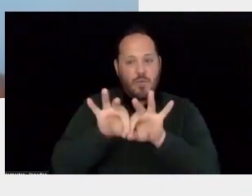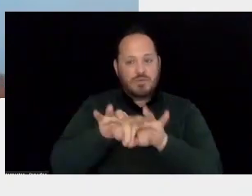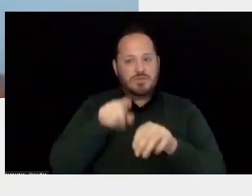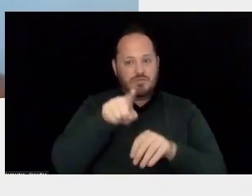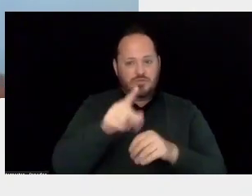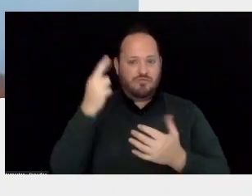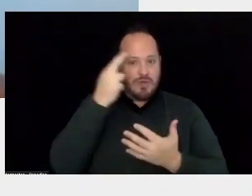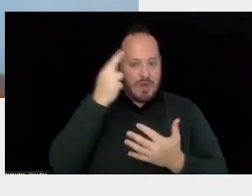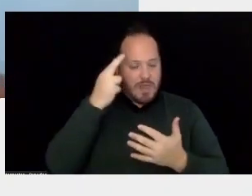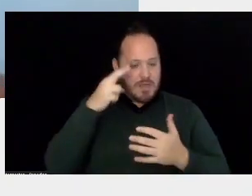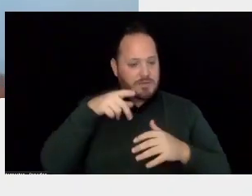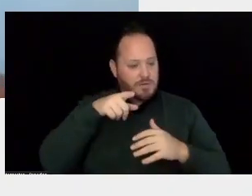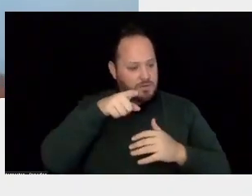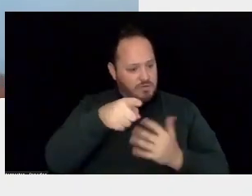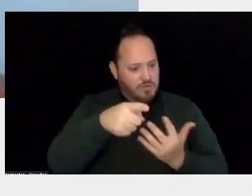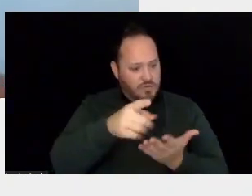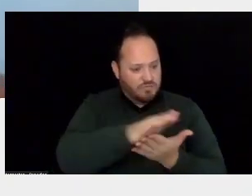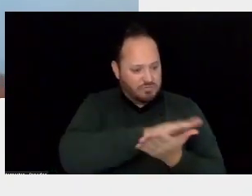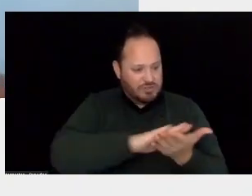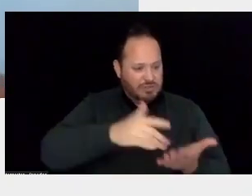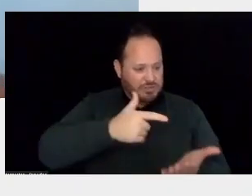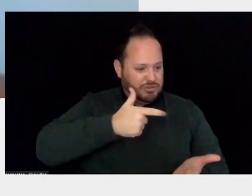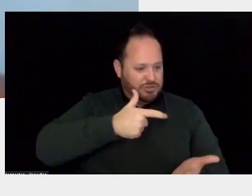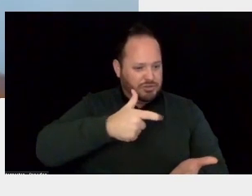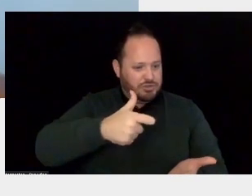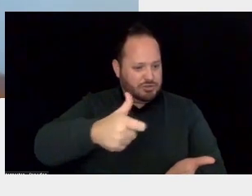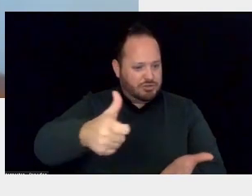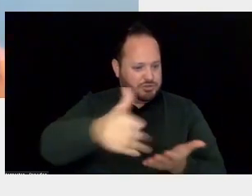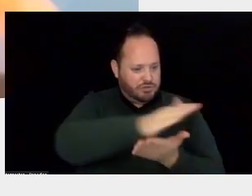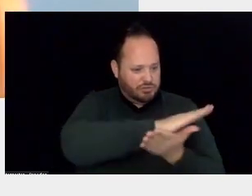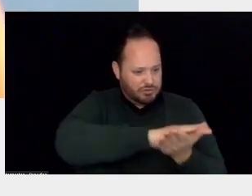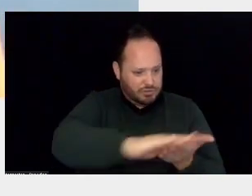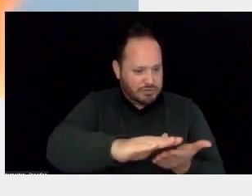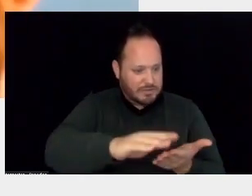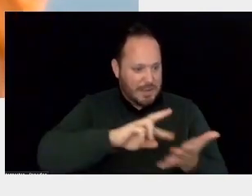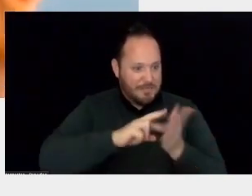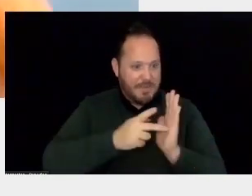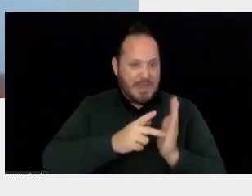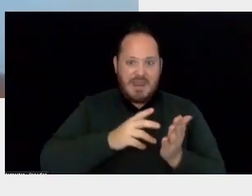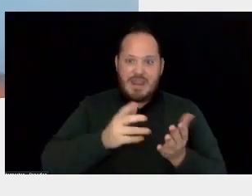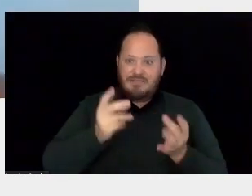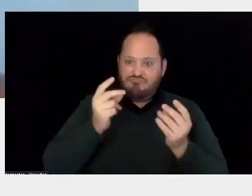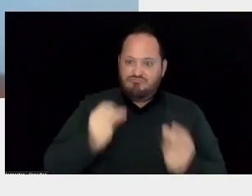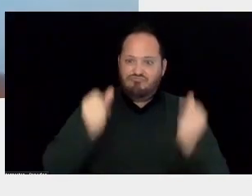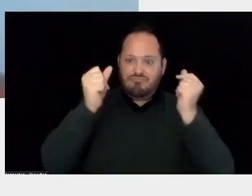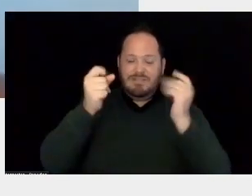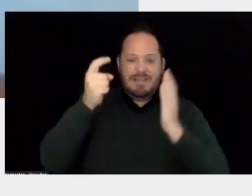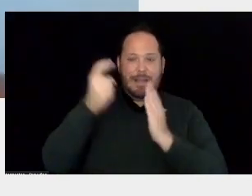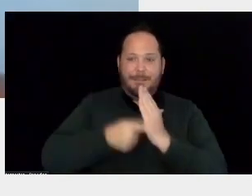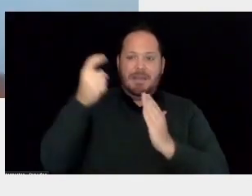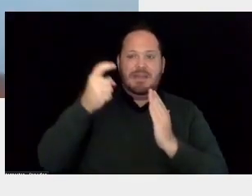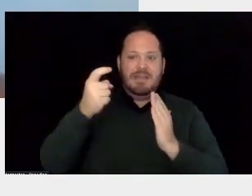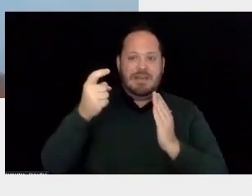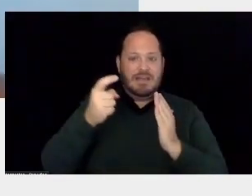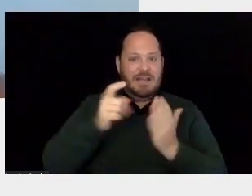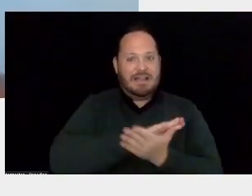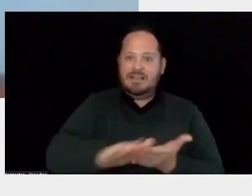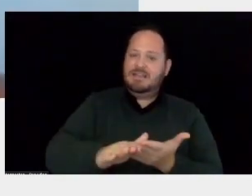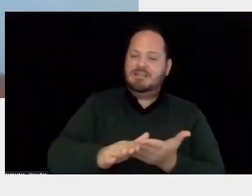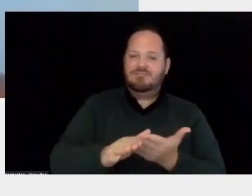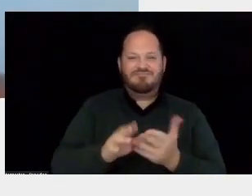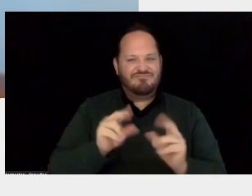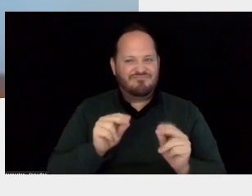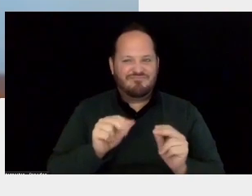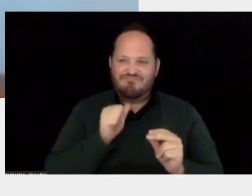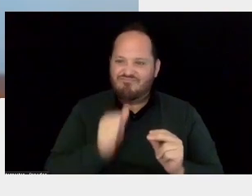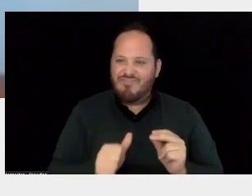happen immediately that the surface is disinfected. So often the label will have something called contact time. It's kind of like a drying